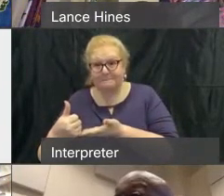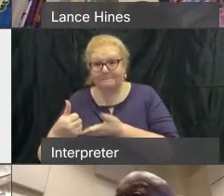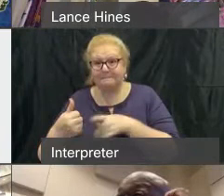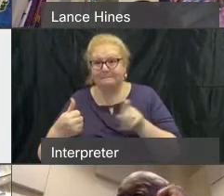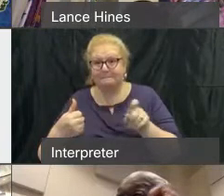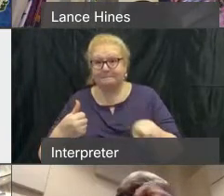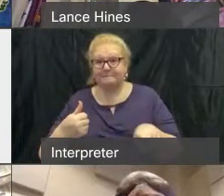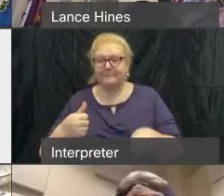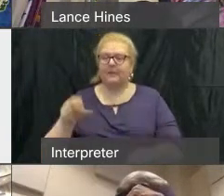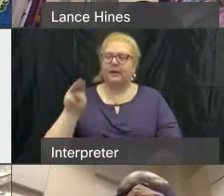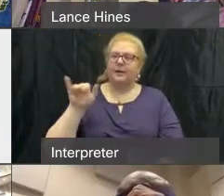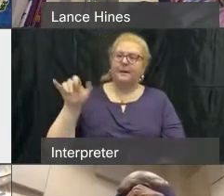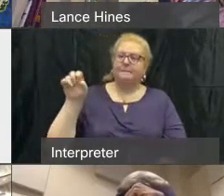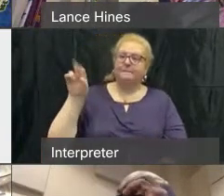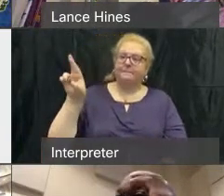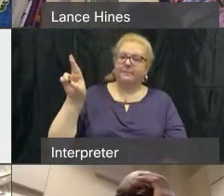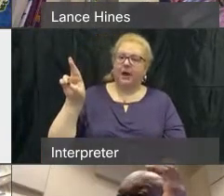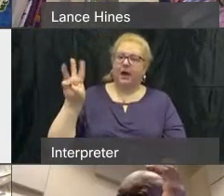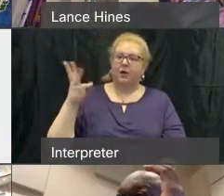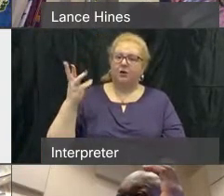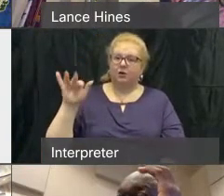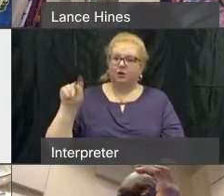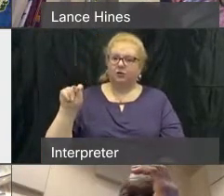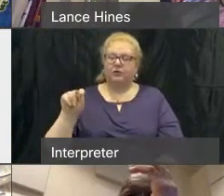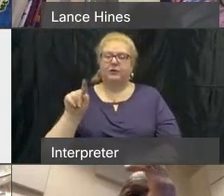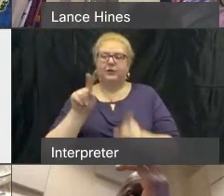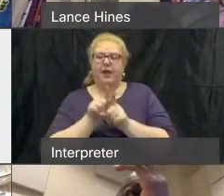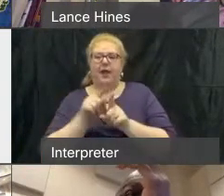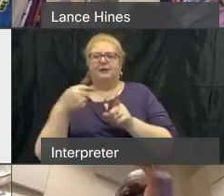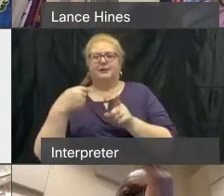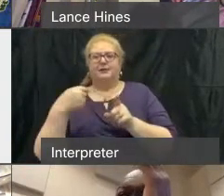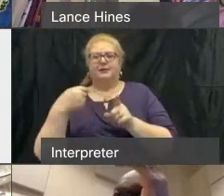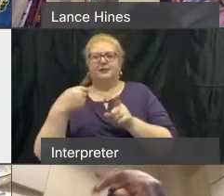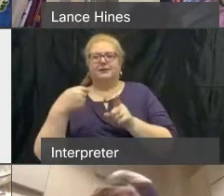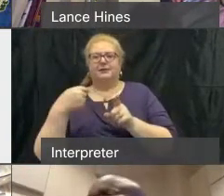Okay. It does, but I guess. As I authored the